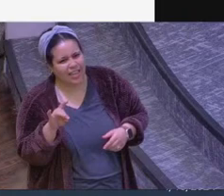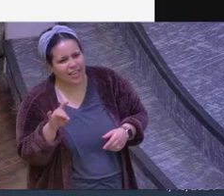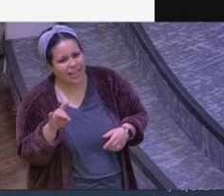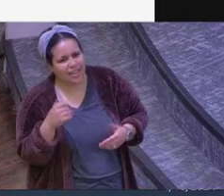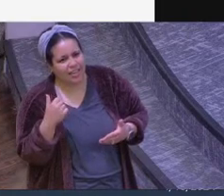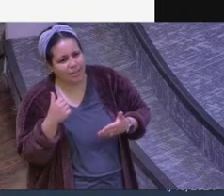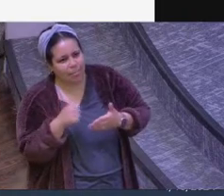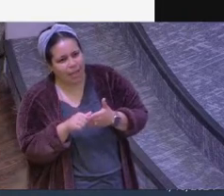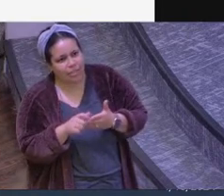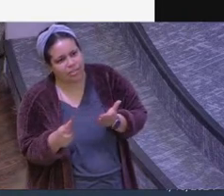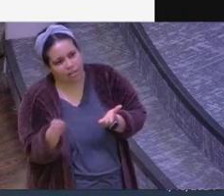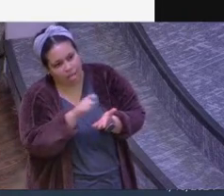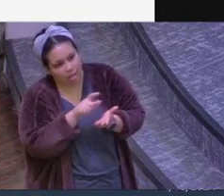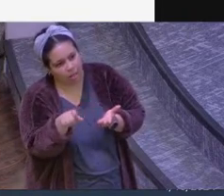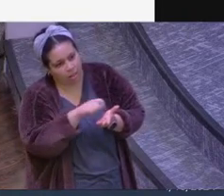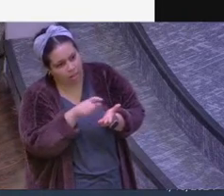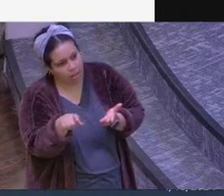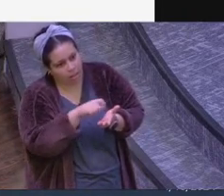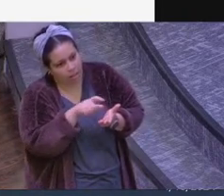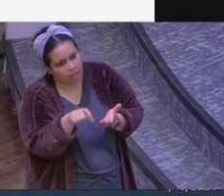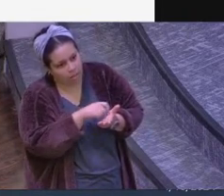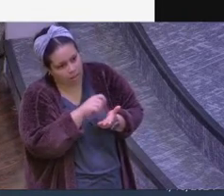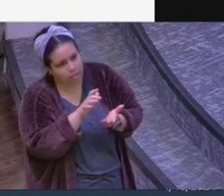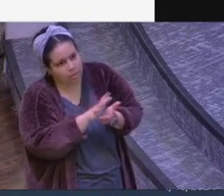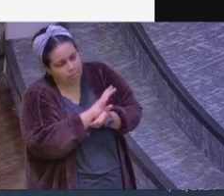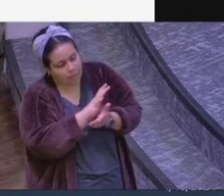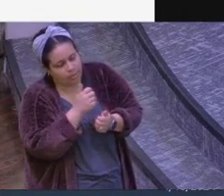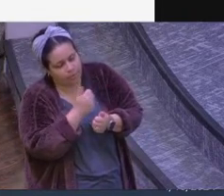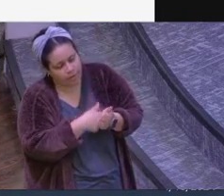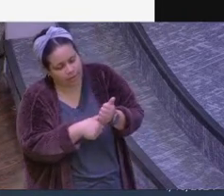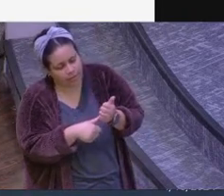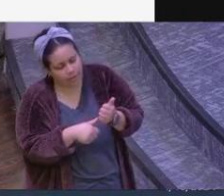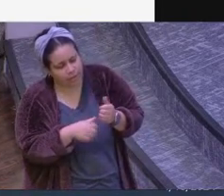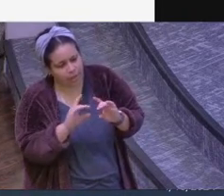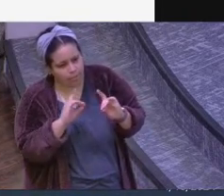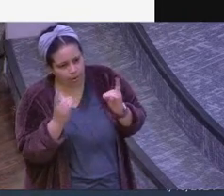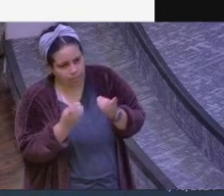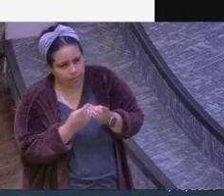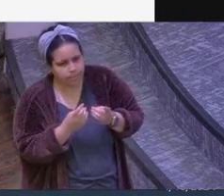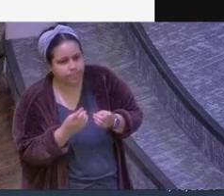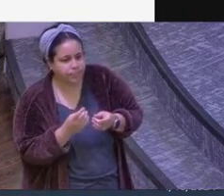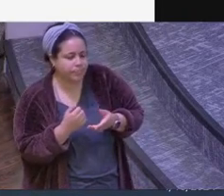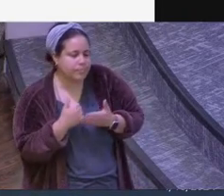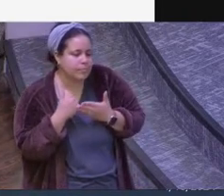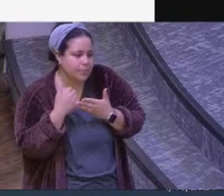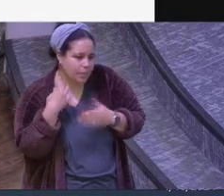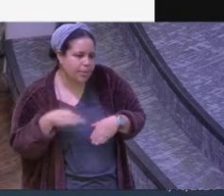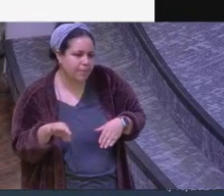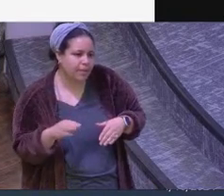department because it does a sheet for each department. So I think it'll be helpful going forward. So that was